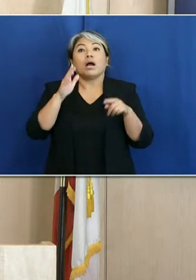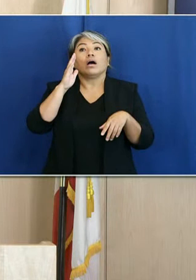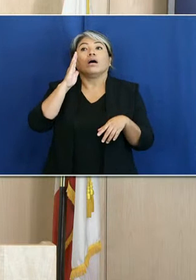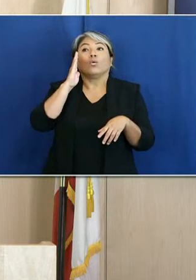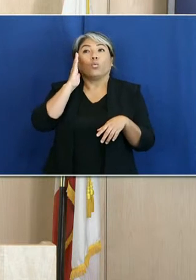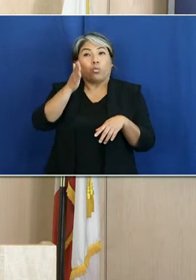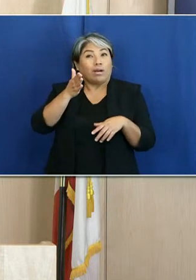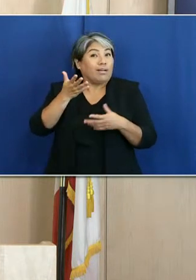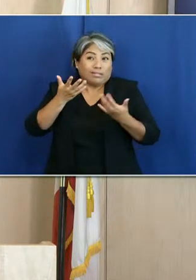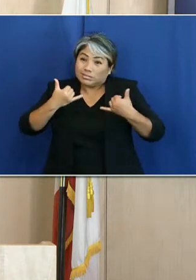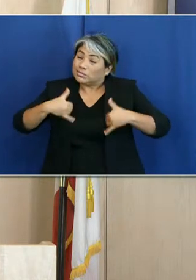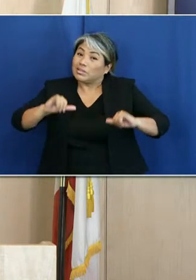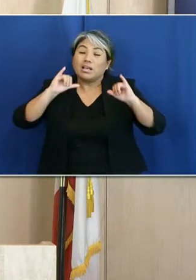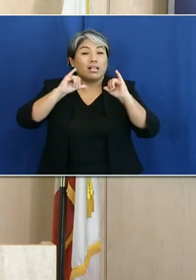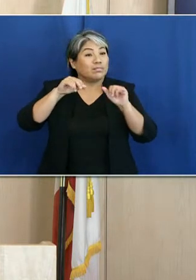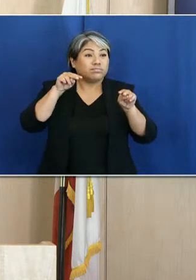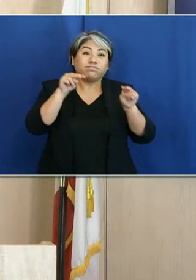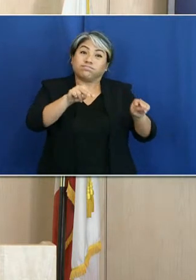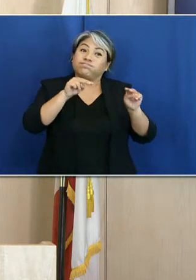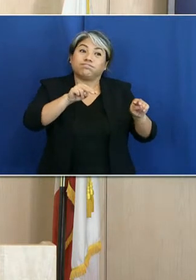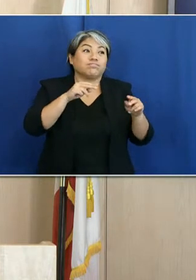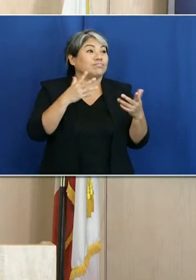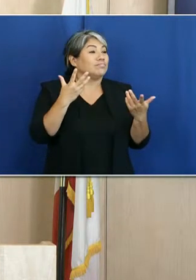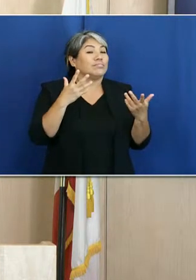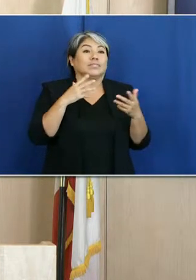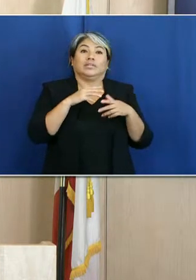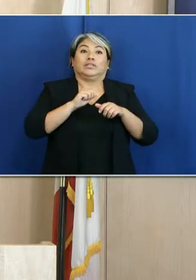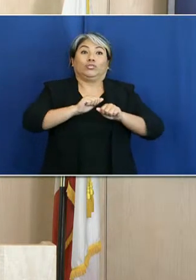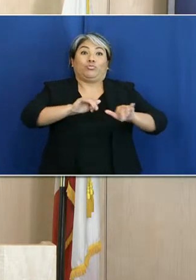live in a constant state of monitoring our spread and trying to slow this.